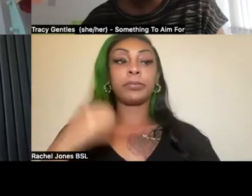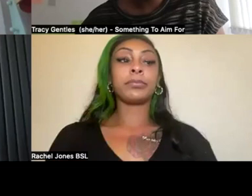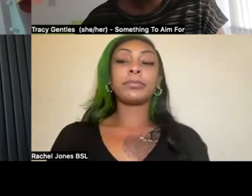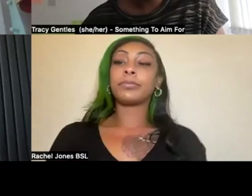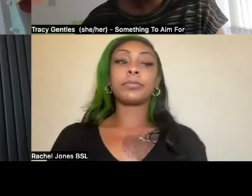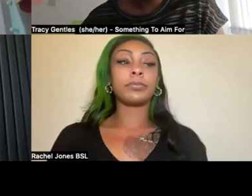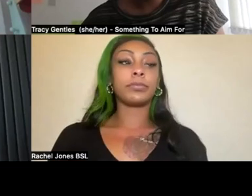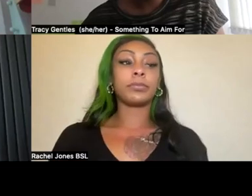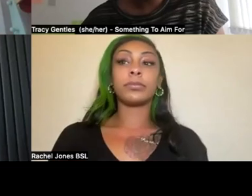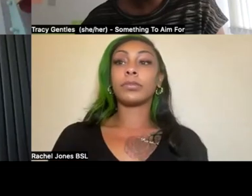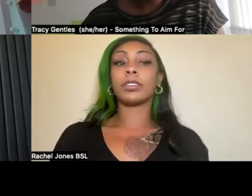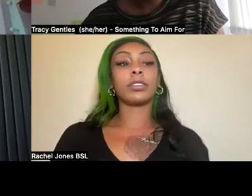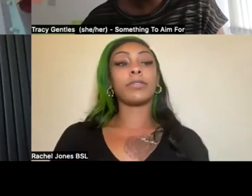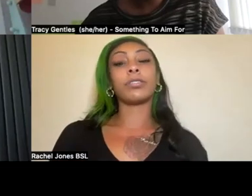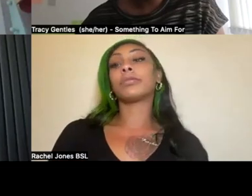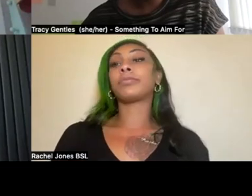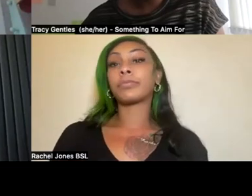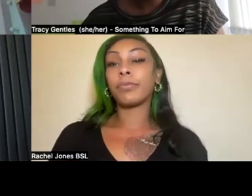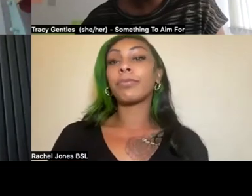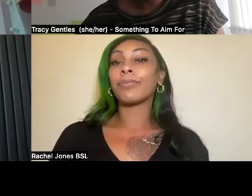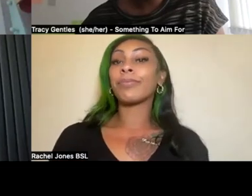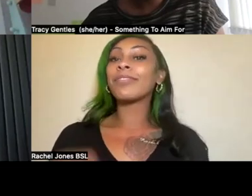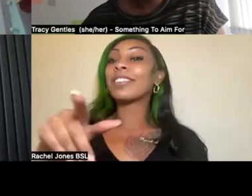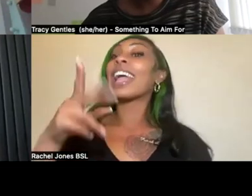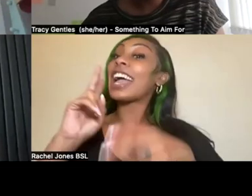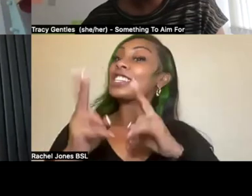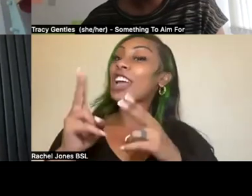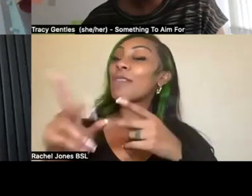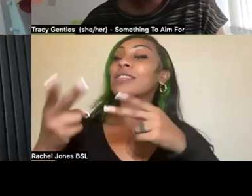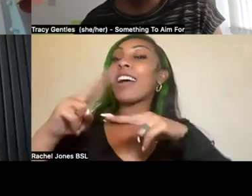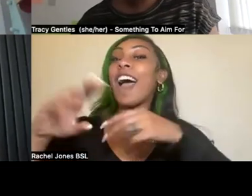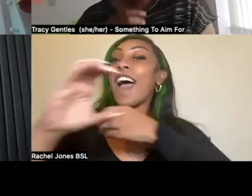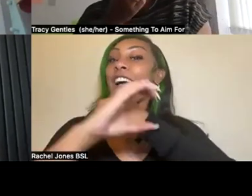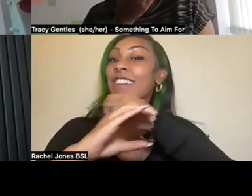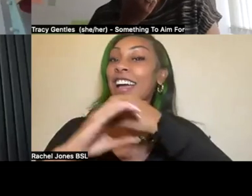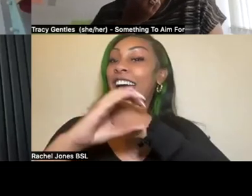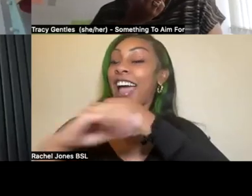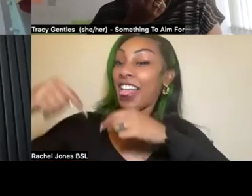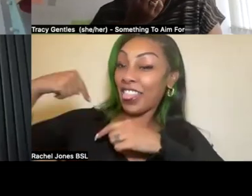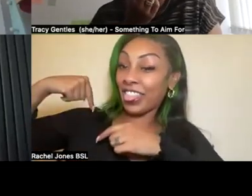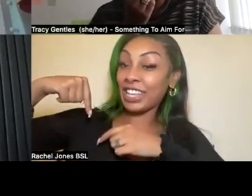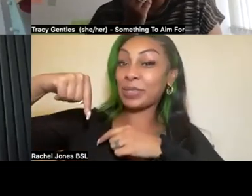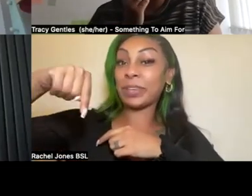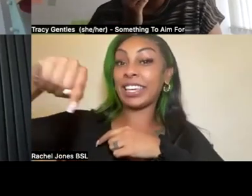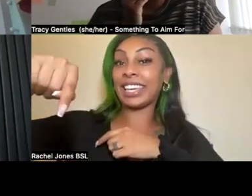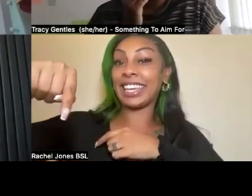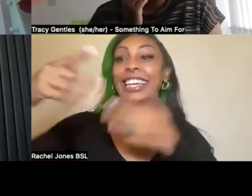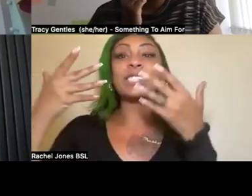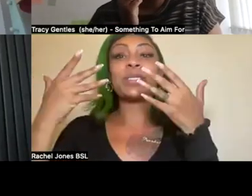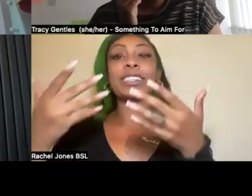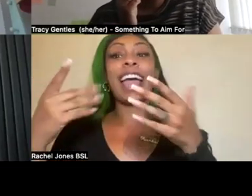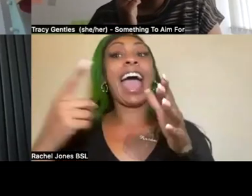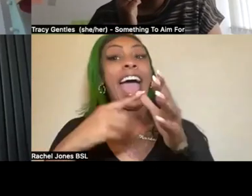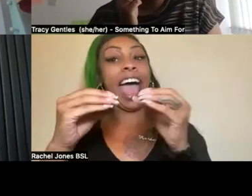ESL interpretation is being provided by interpreters of colour who've been with us all week. And today, Abby